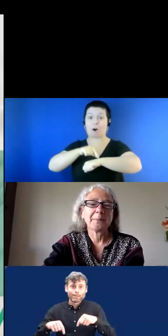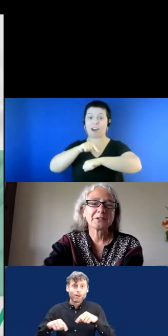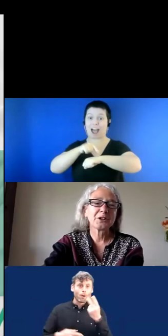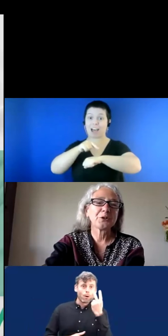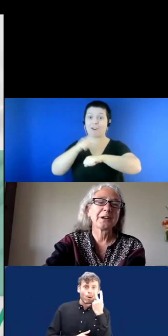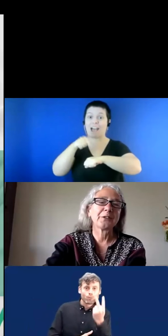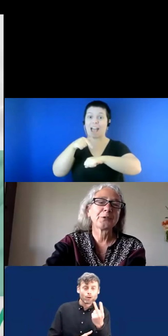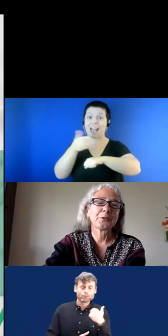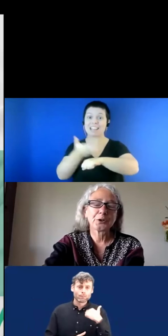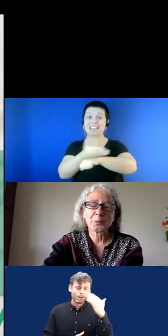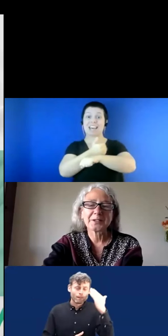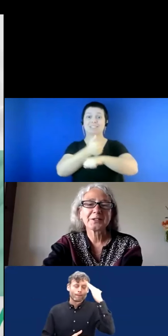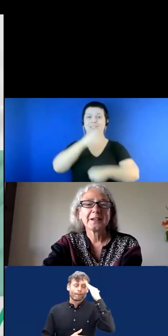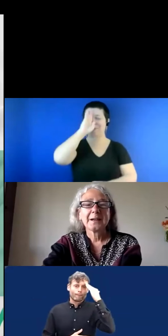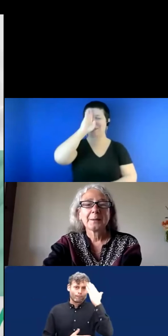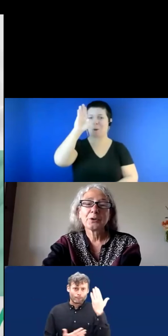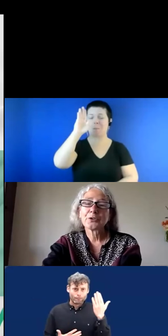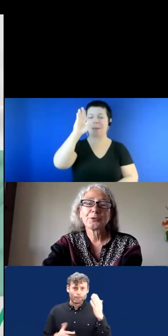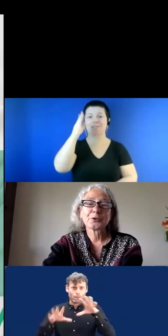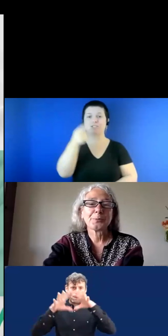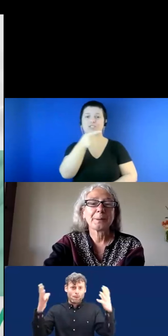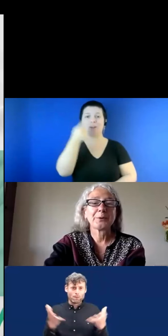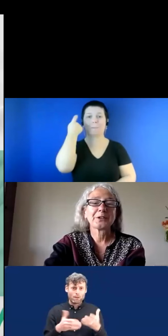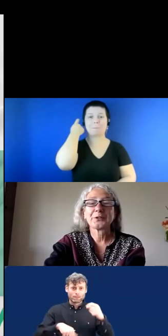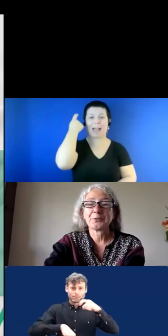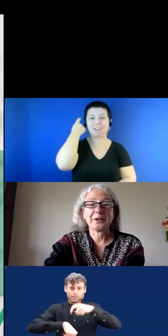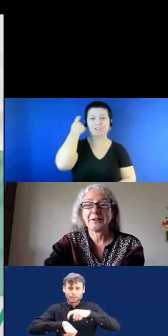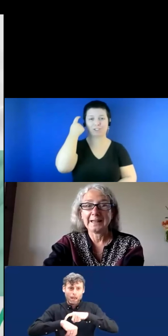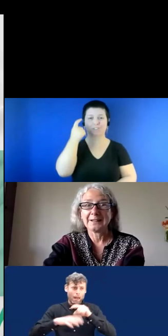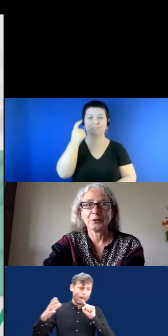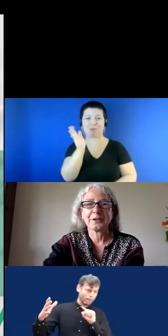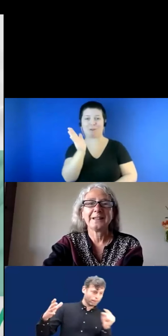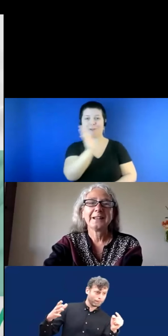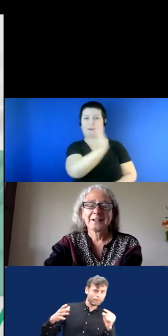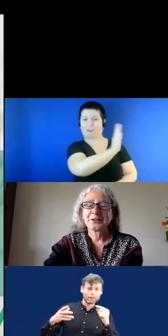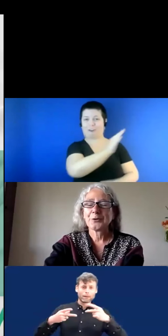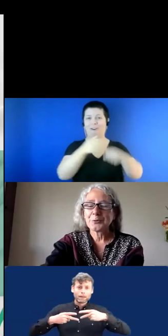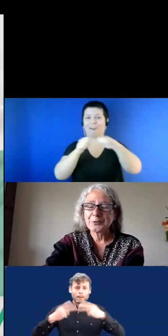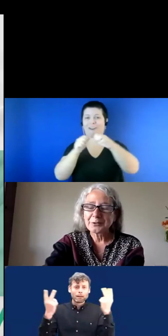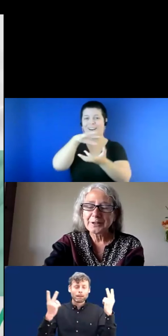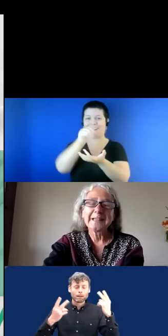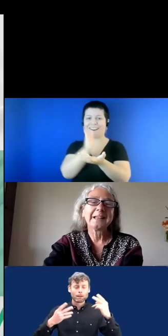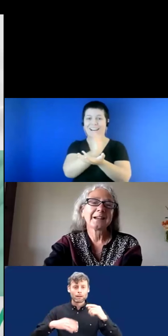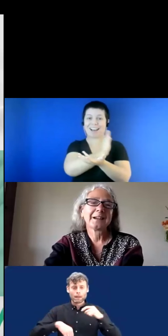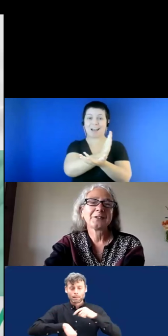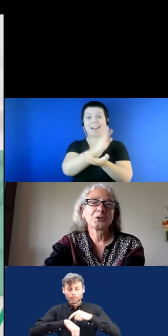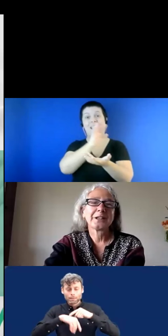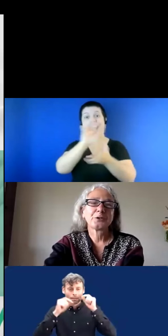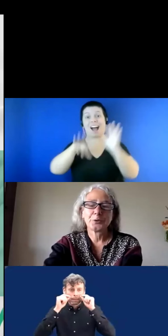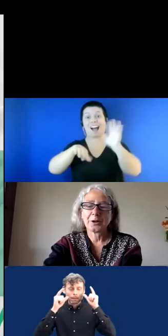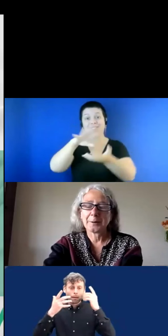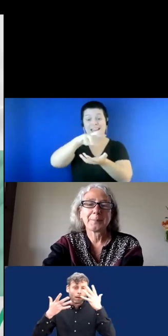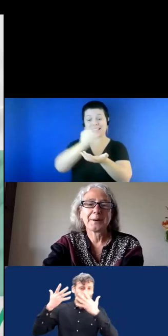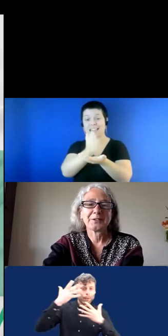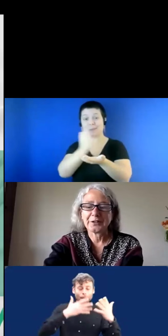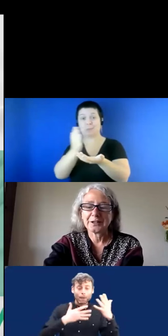in Mexico and further west, but also for some people it's very late already. So we really enjoy that